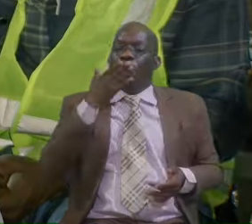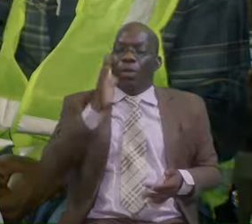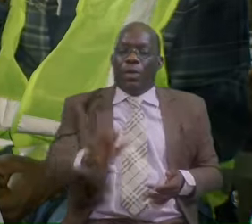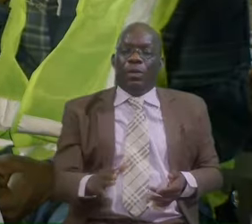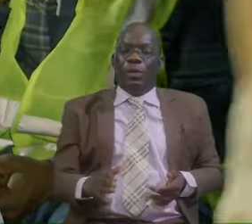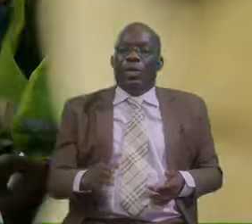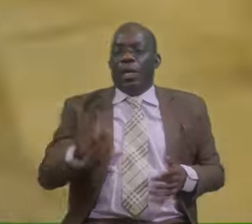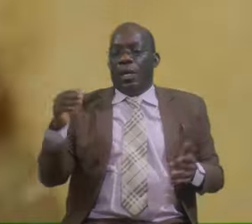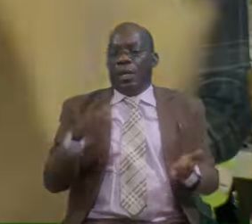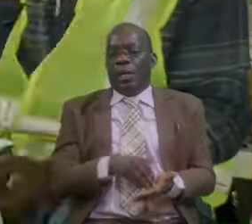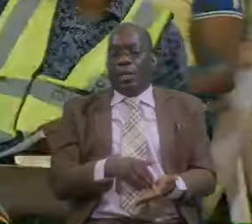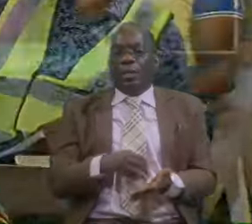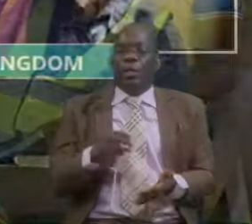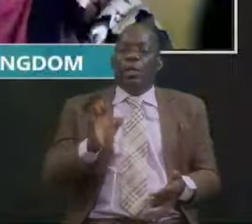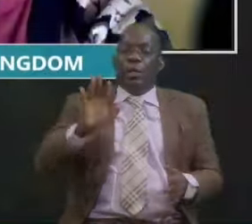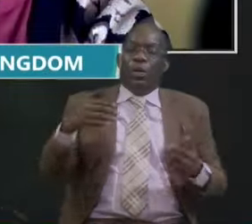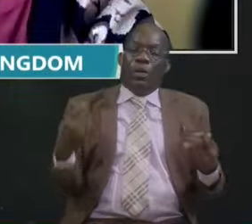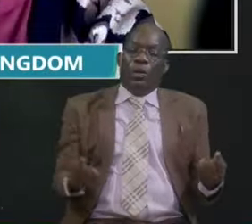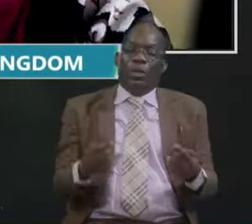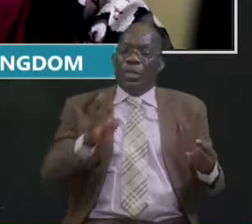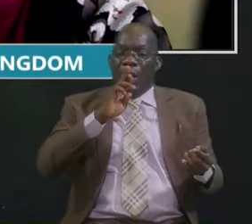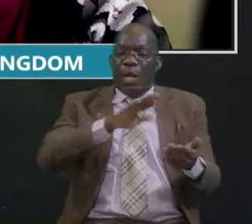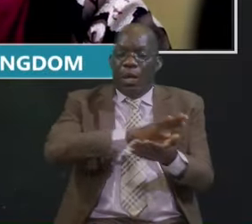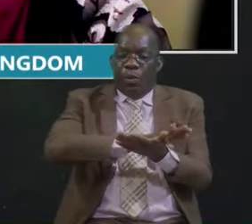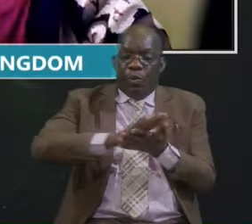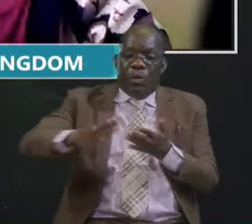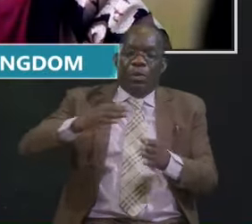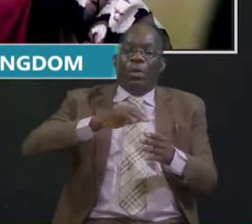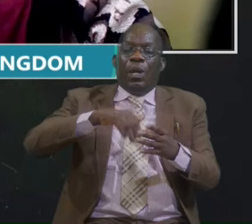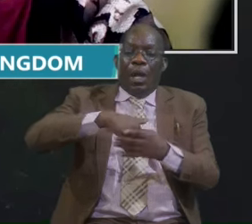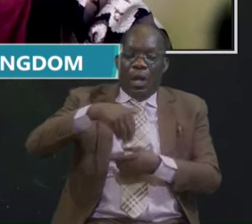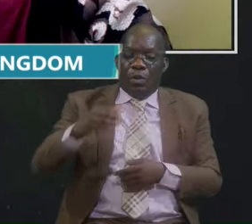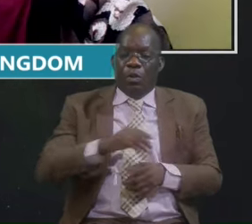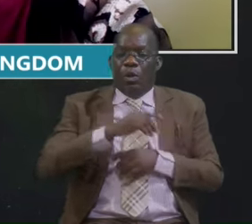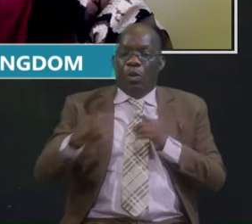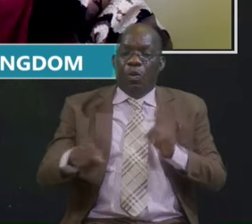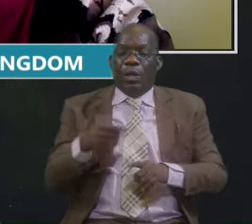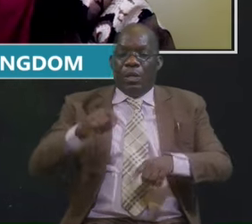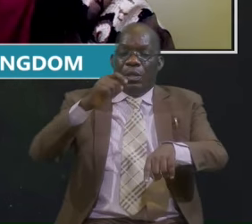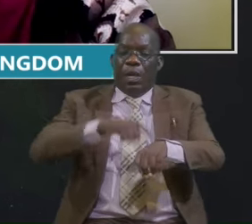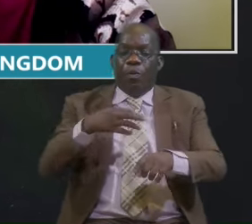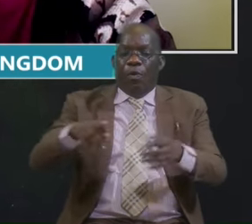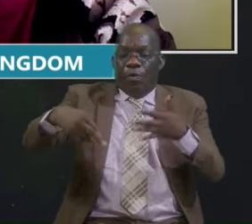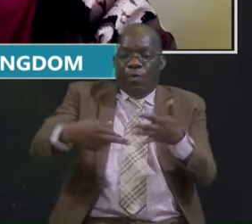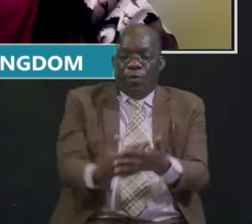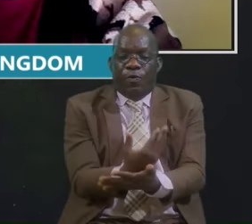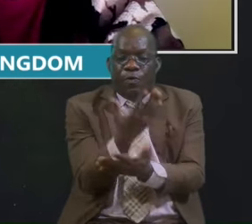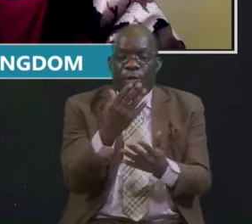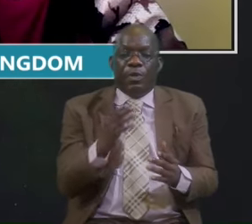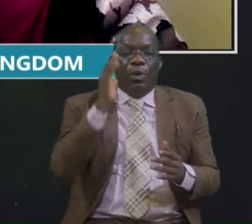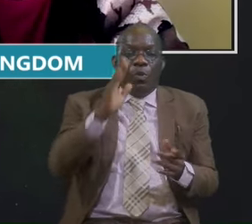then your sins are blotted out when the times of refreshing shall come from